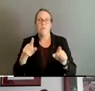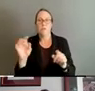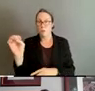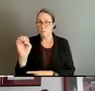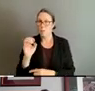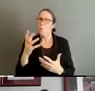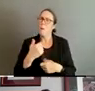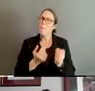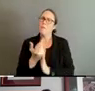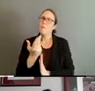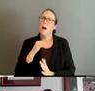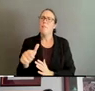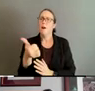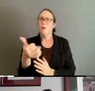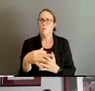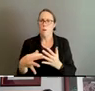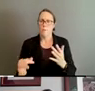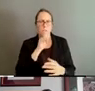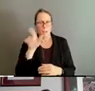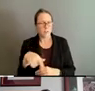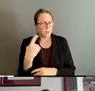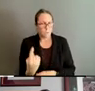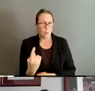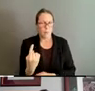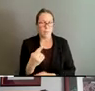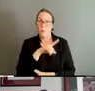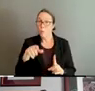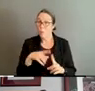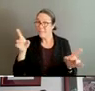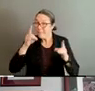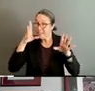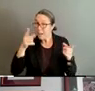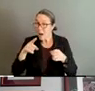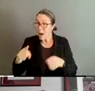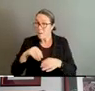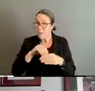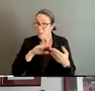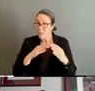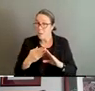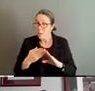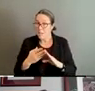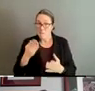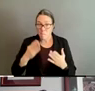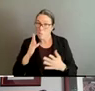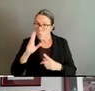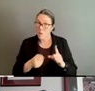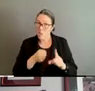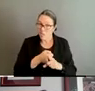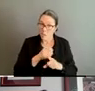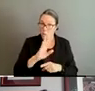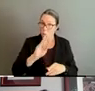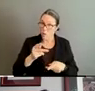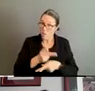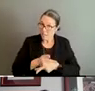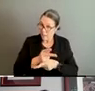caregivers, because when a disaster is occurring in a community, that disaster may also be impacting your caregiver,